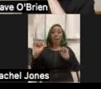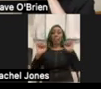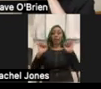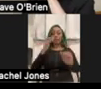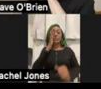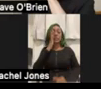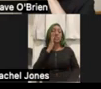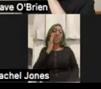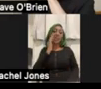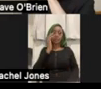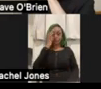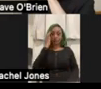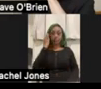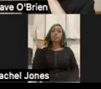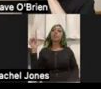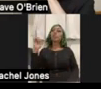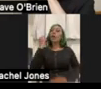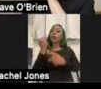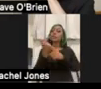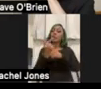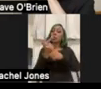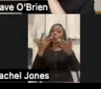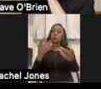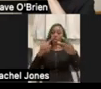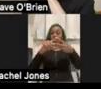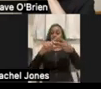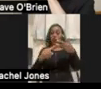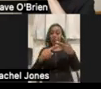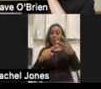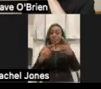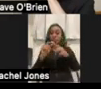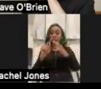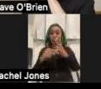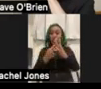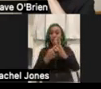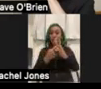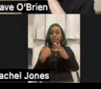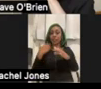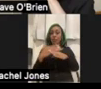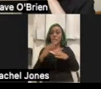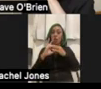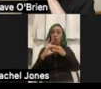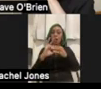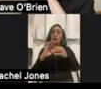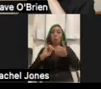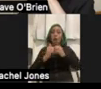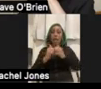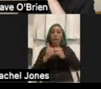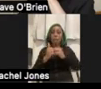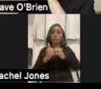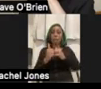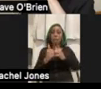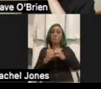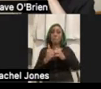So I'm going to speak today about three projects that I've been working on in collaboration